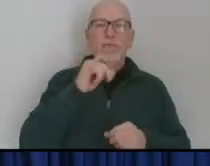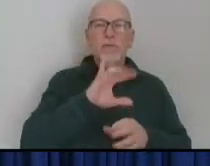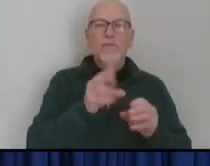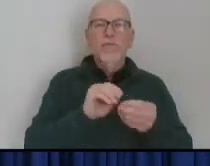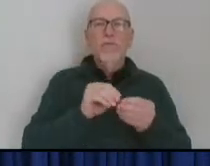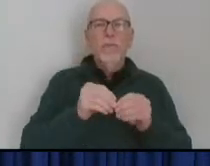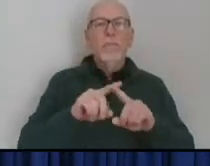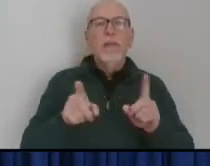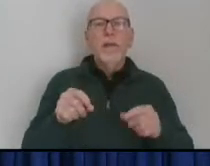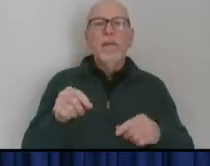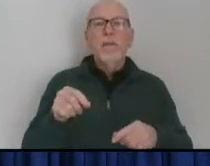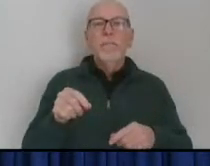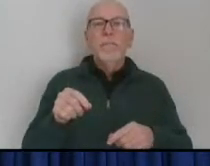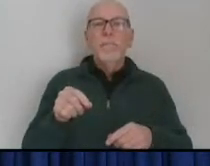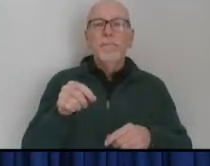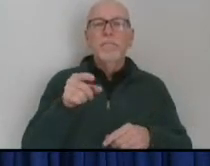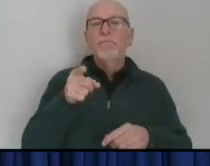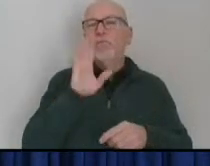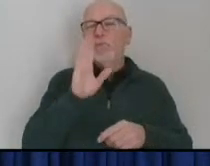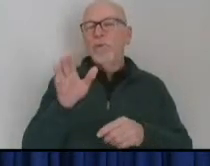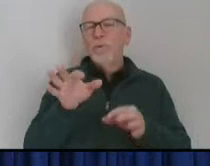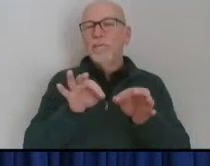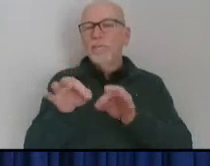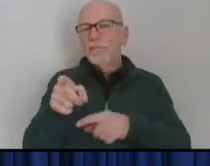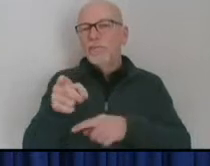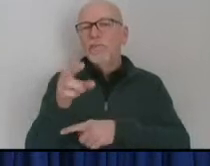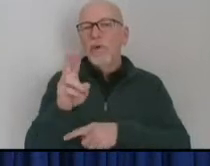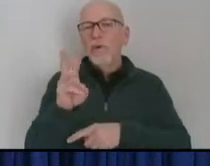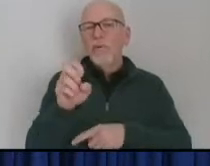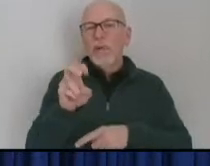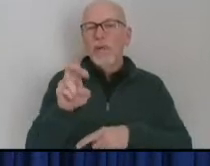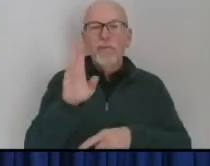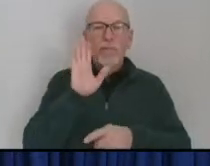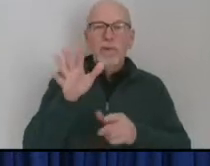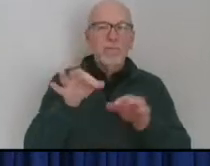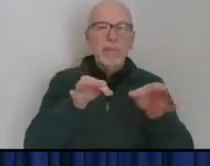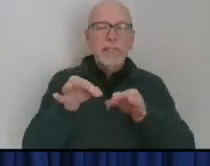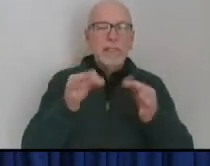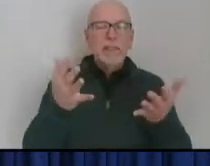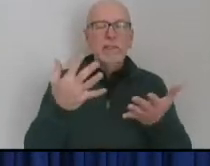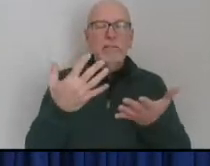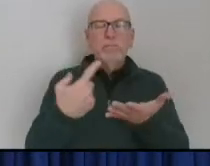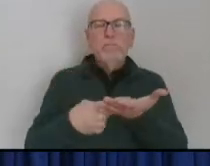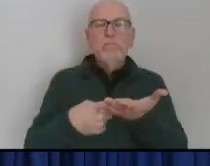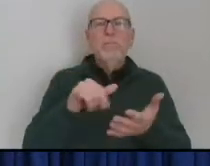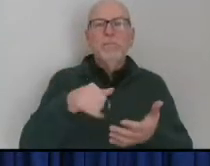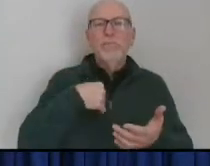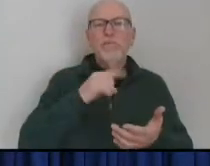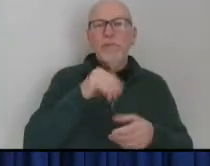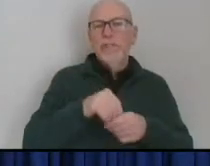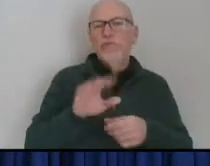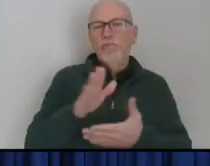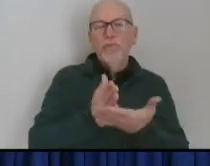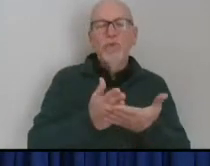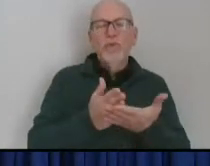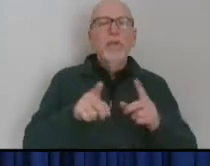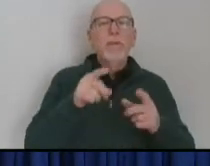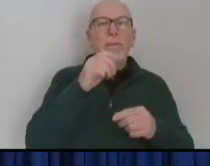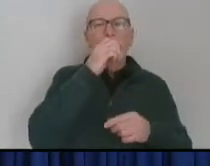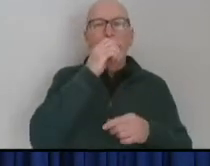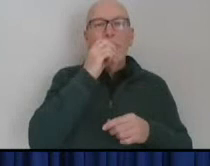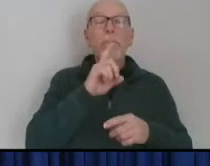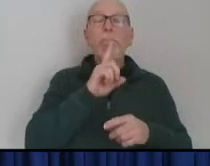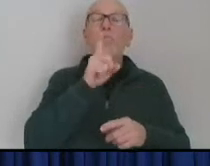But you all will, both you and Dr. Weaver, we'll go over that, I'm sure, in your portion. But it really